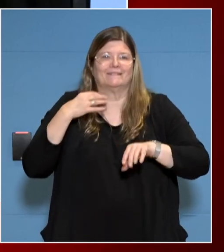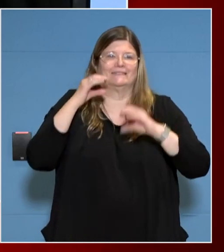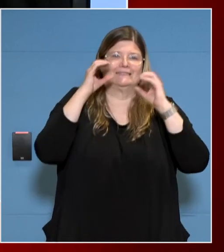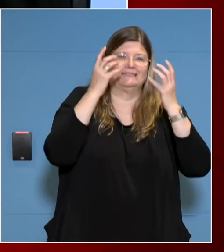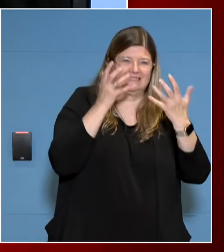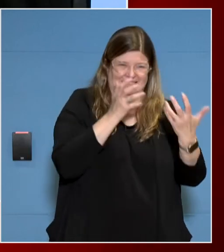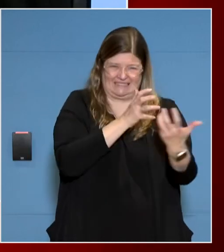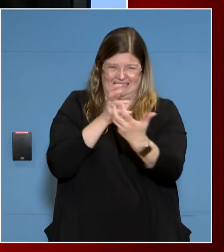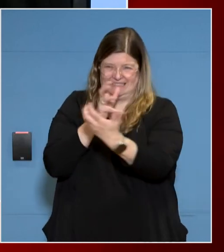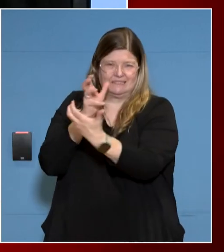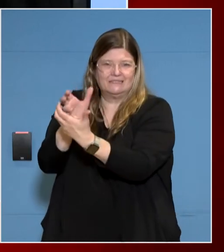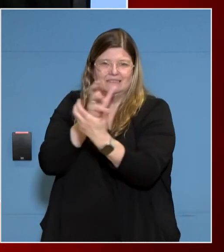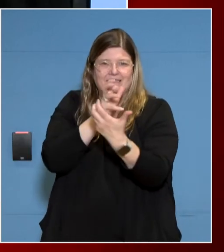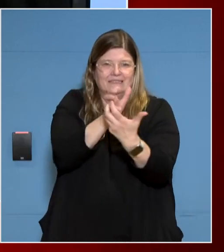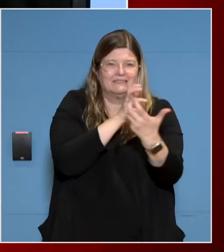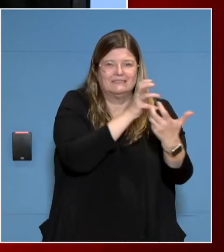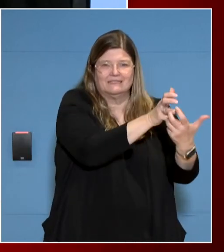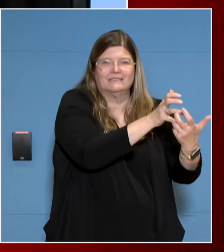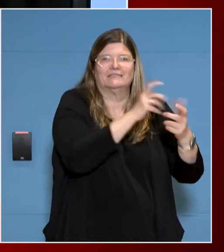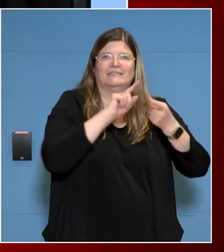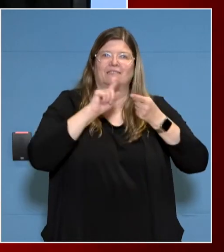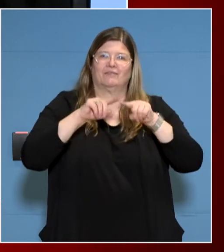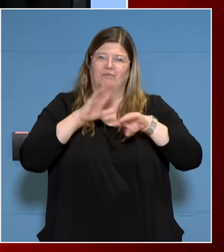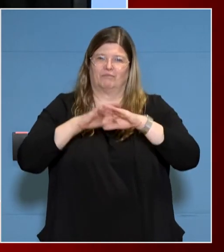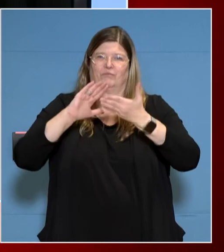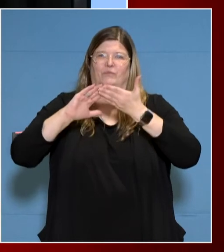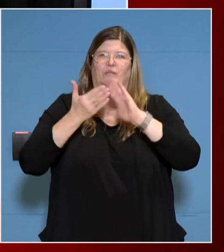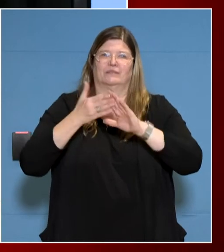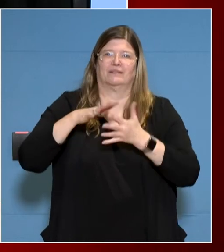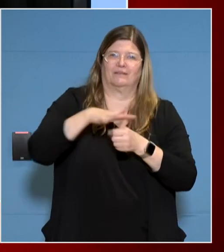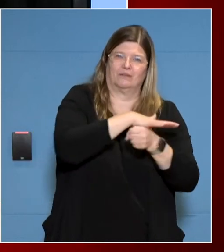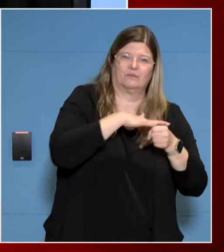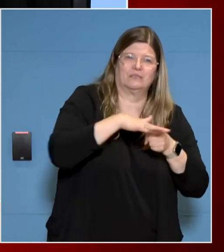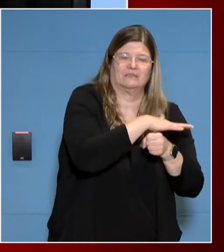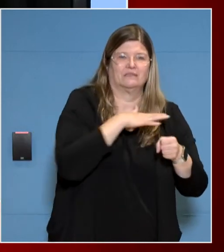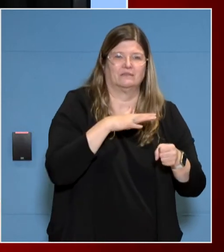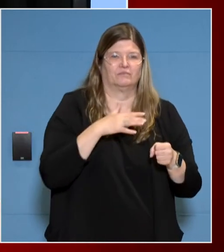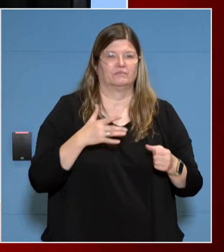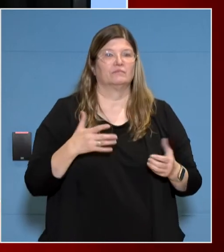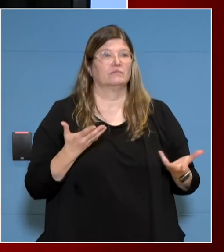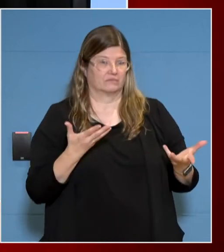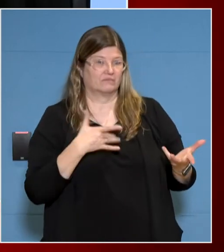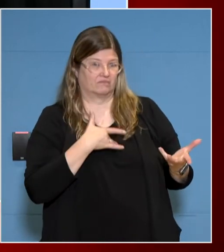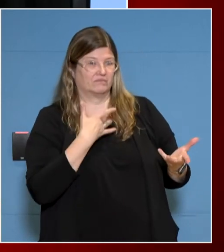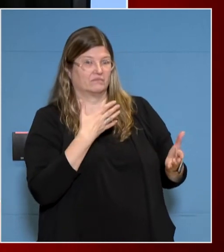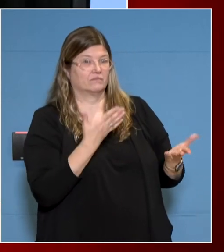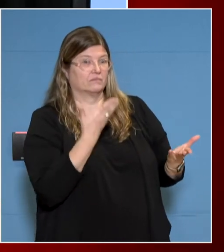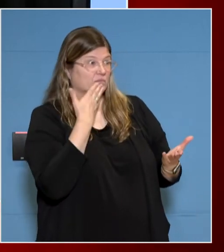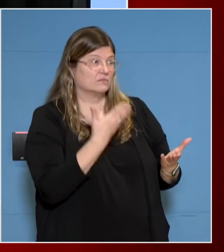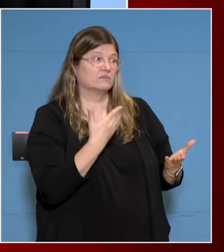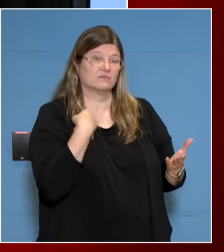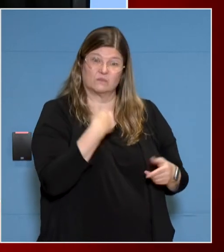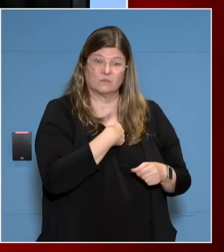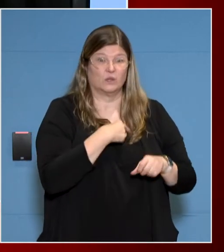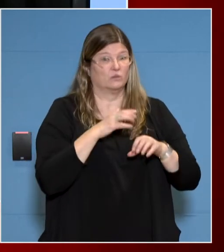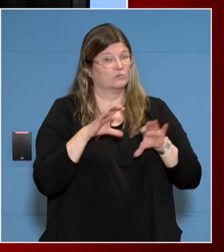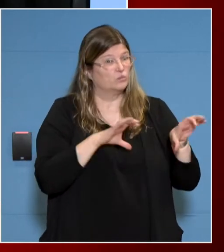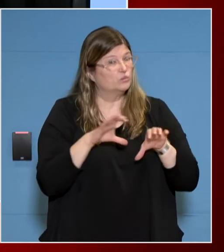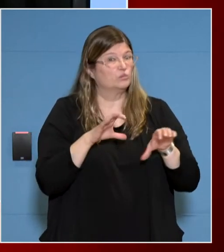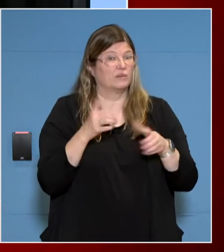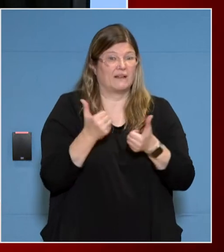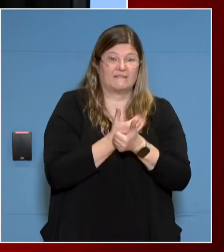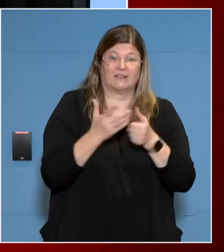and that's what we've presented. So I feel very good that we've done everything that we can to give our